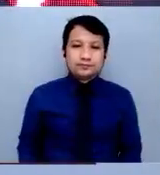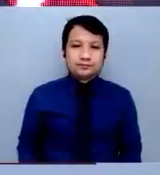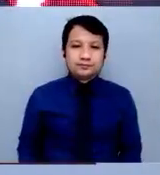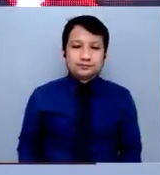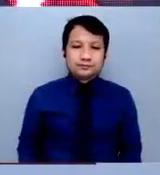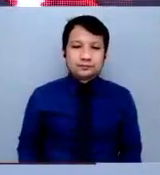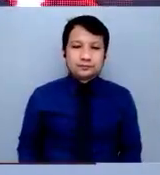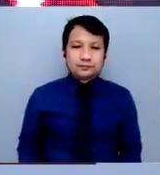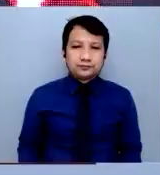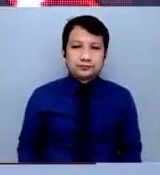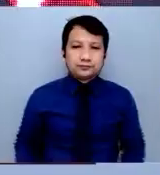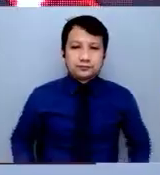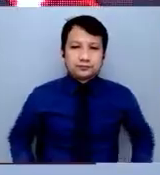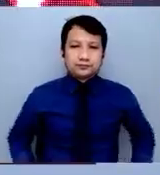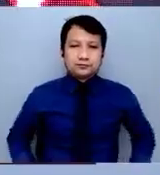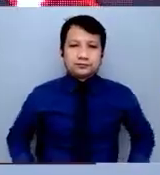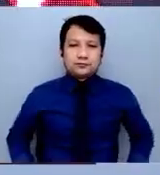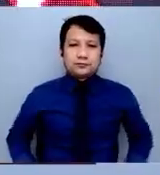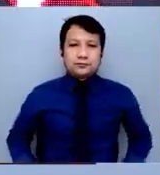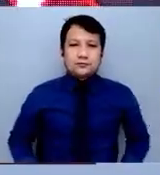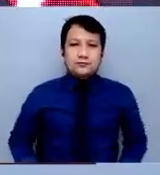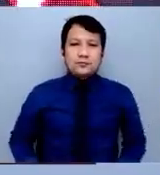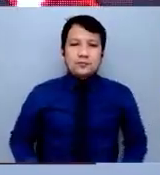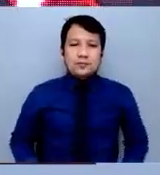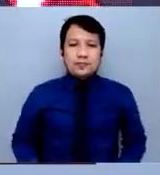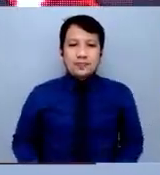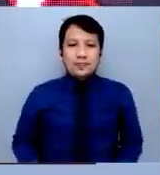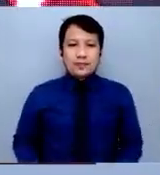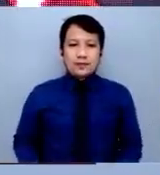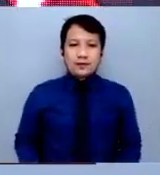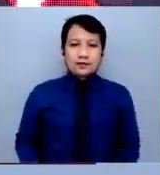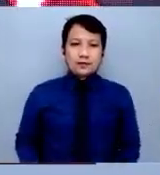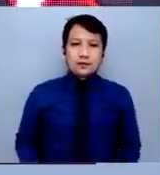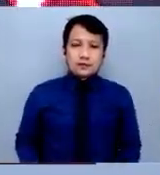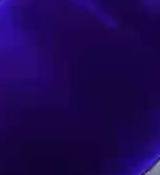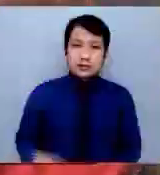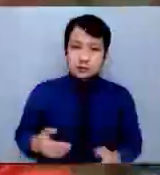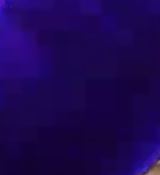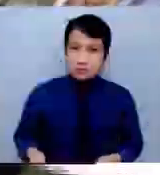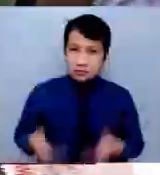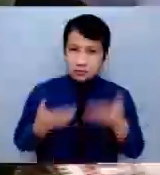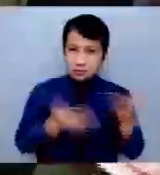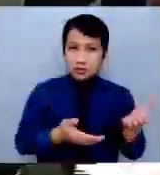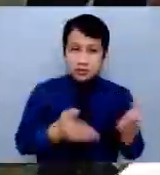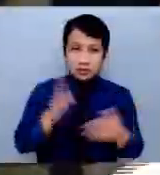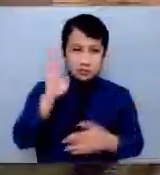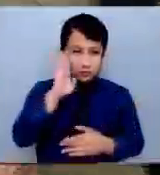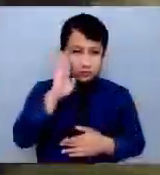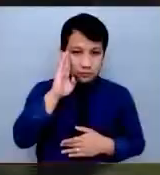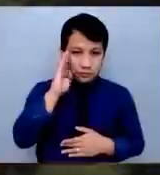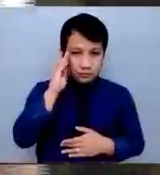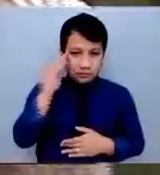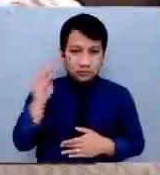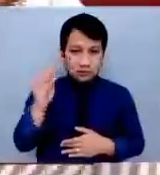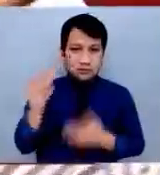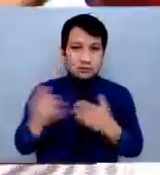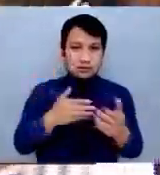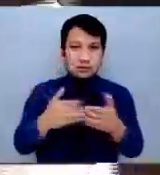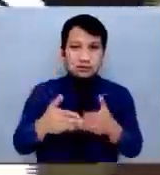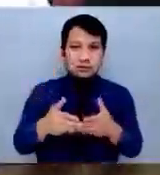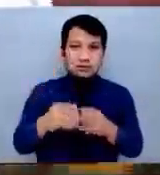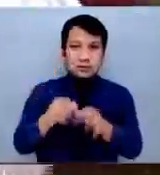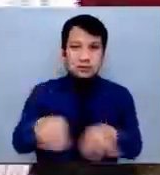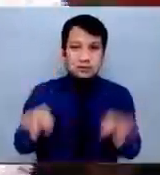Naghain ng memorandum at formal evidence sa mga petitioner laban kay Bongbong Marcos. Kaugnay po yan ang petisyong magpapakansela o nagpapakansela